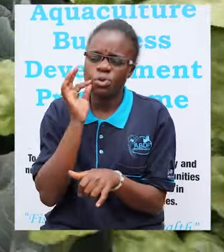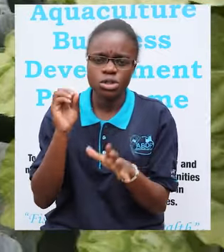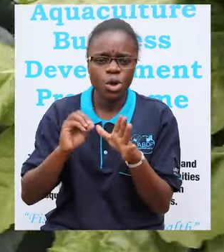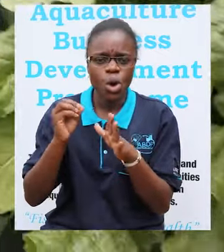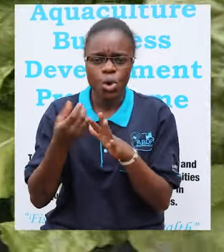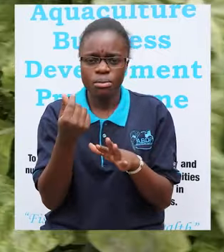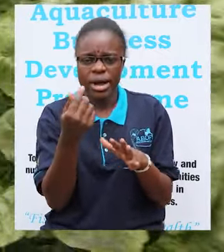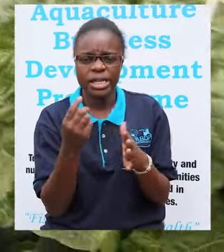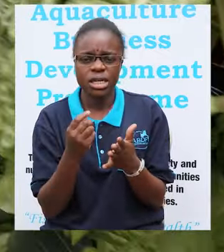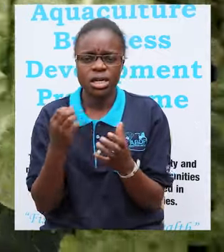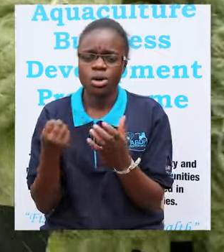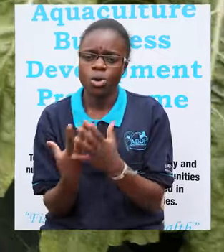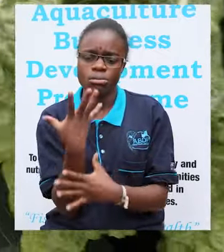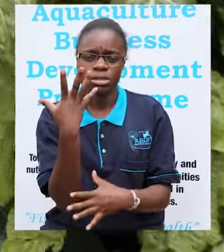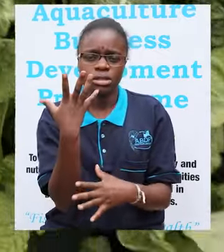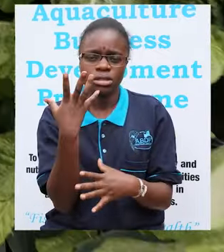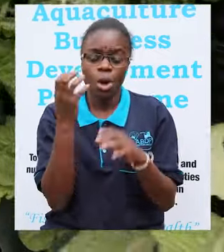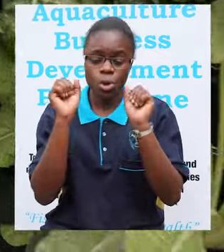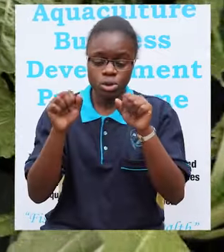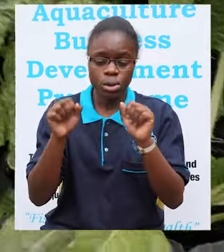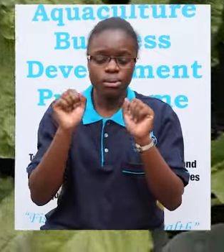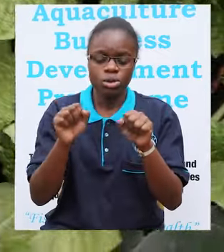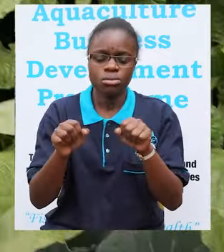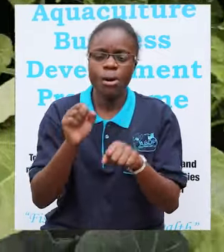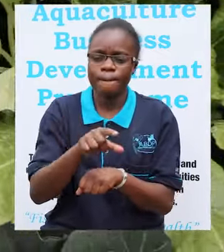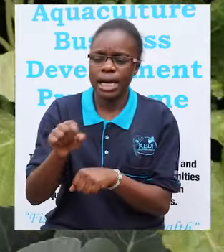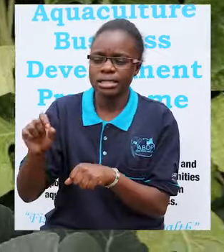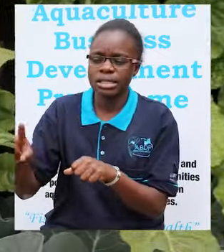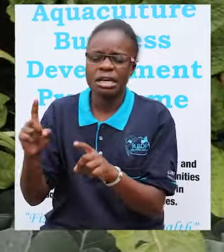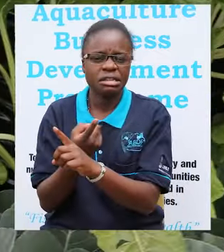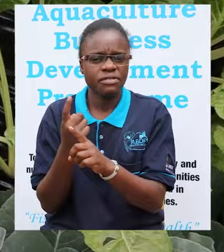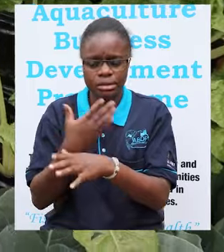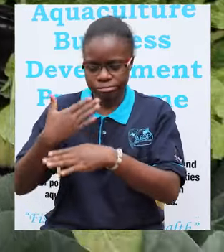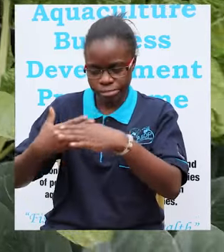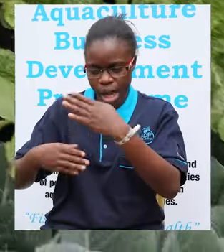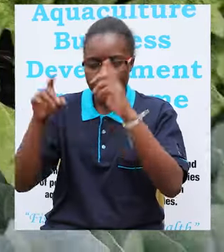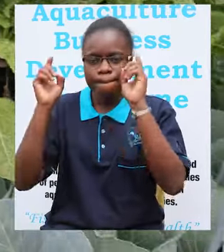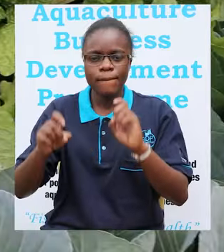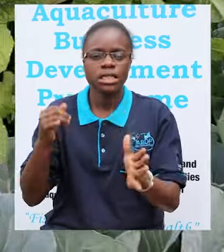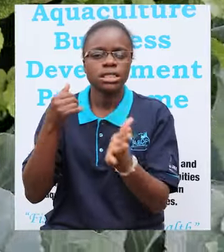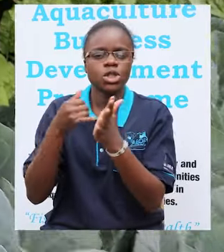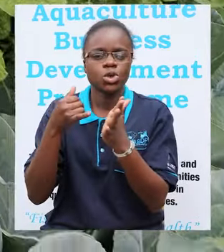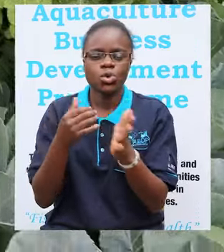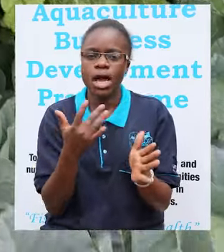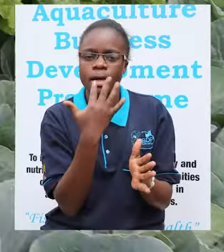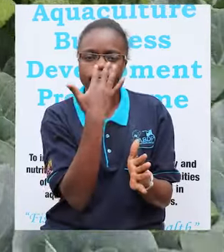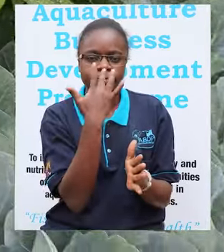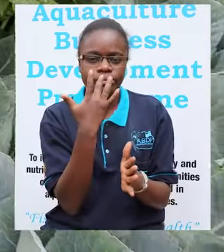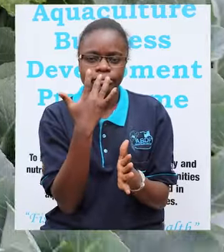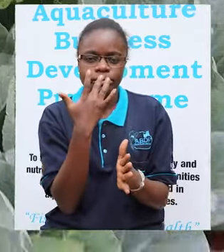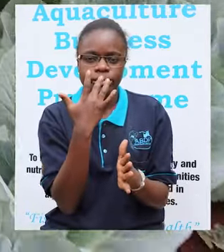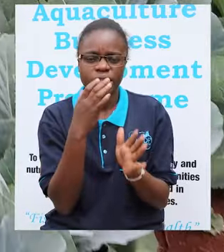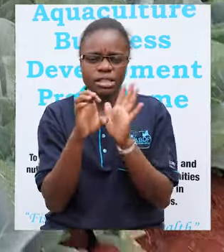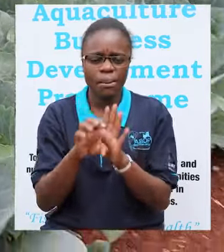form heads, they are now planted on the sides of the multi-story garden, and it's good to incorporate the herbs and spices.